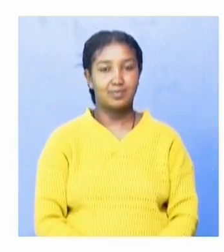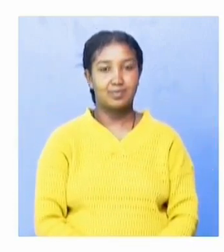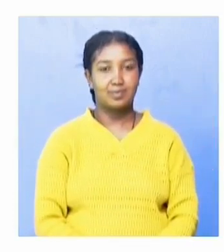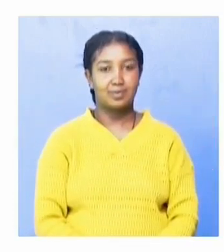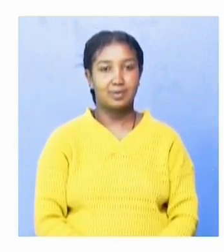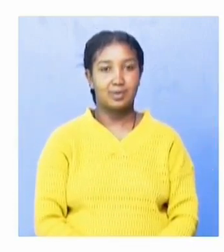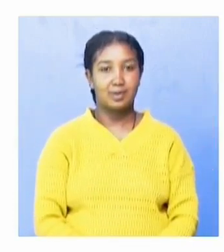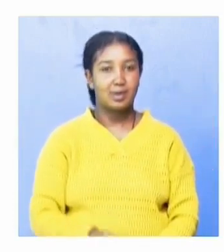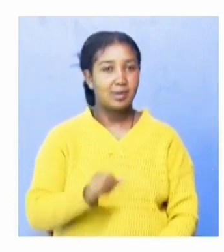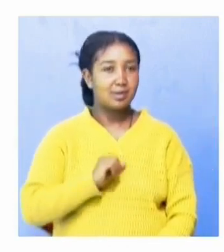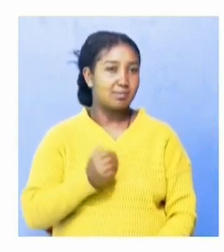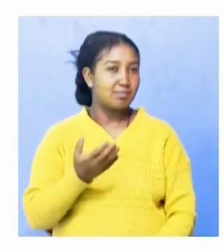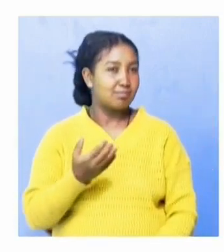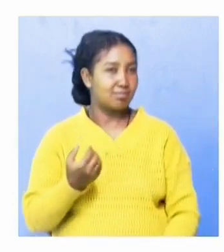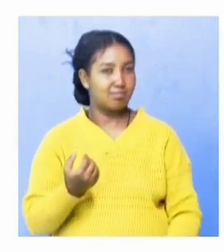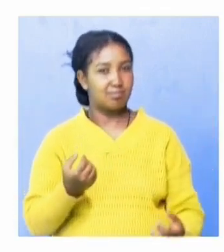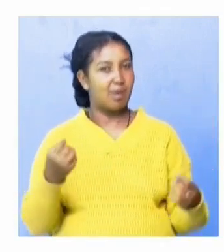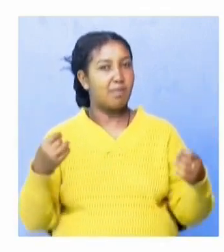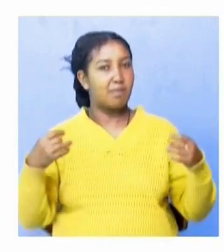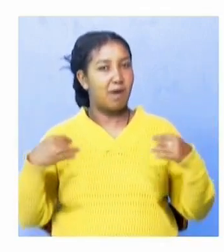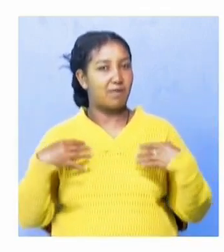I'm afraid